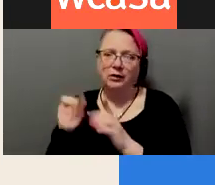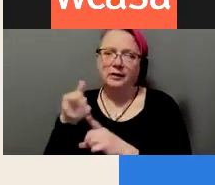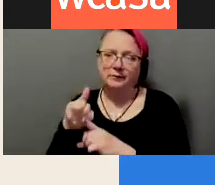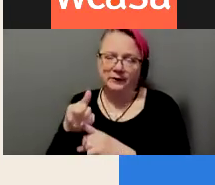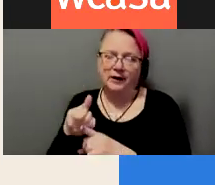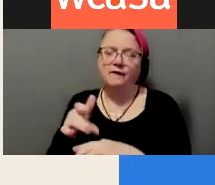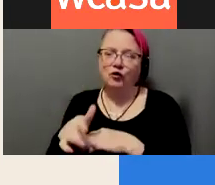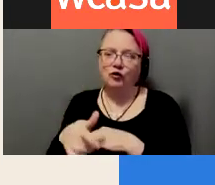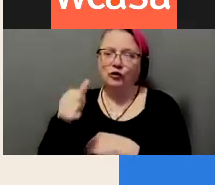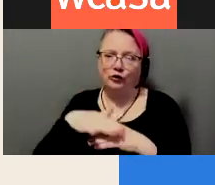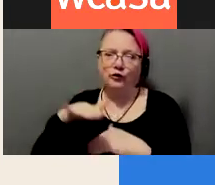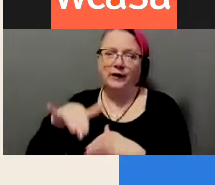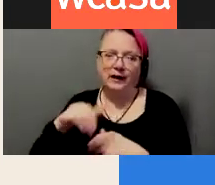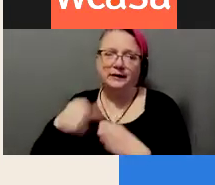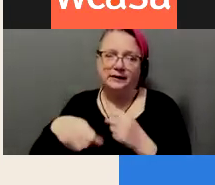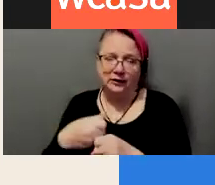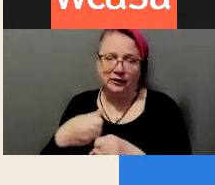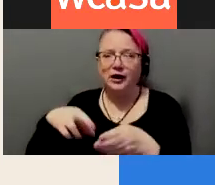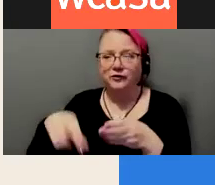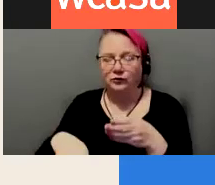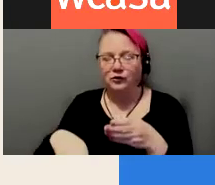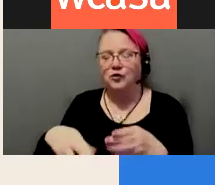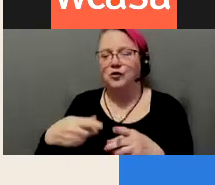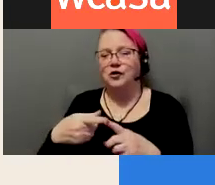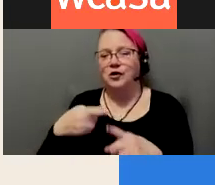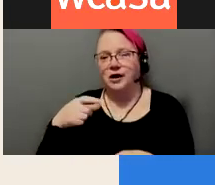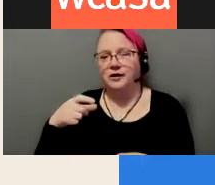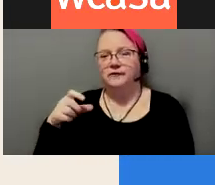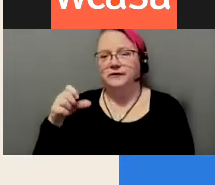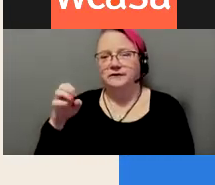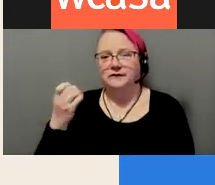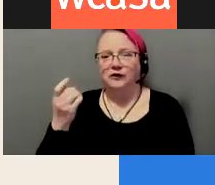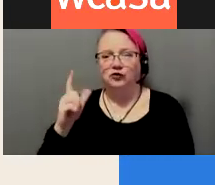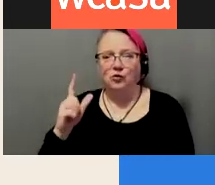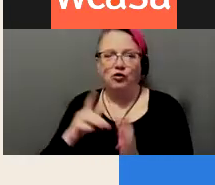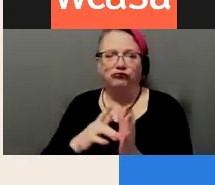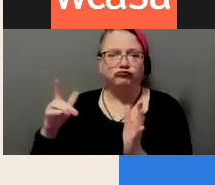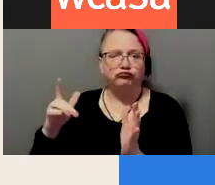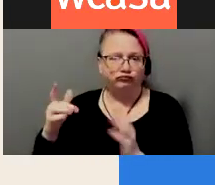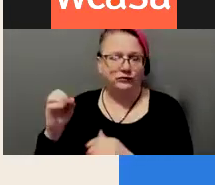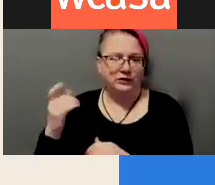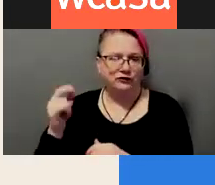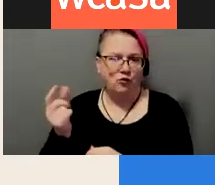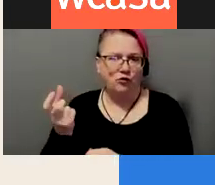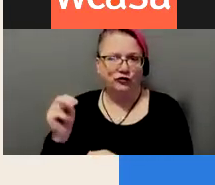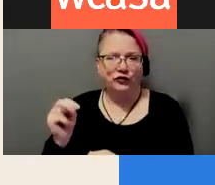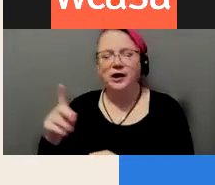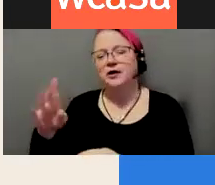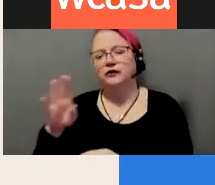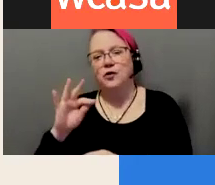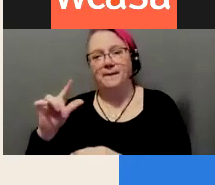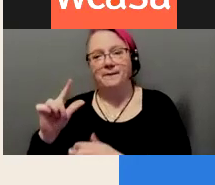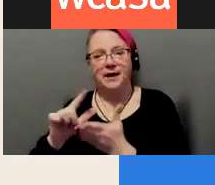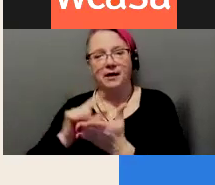earlier that year as a result of sexual extortion. What it does is the bill essentially creates